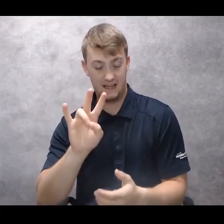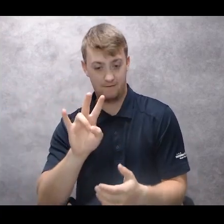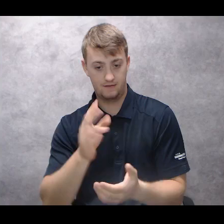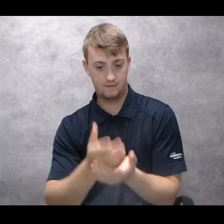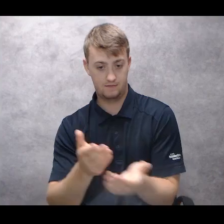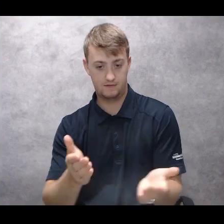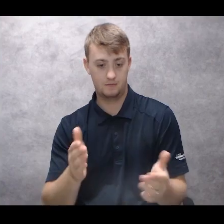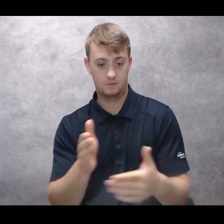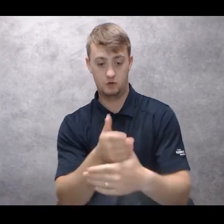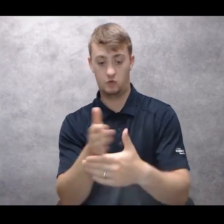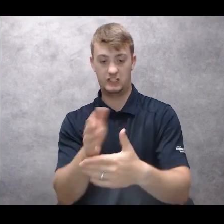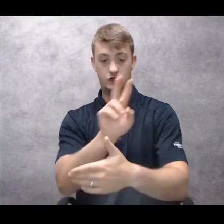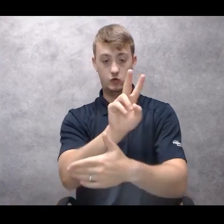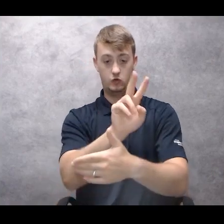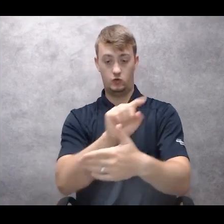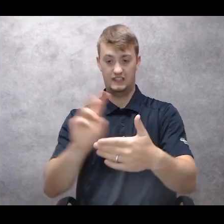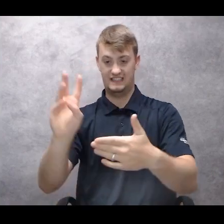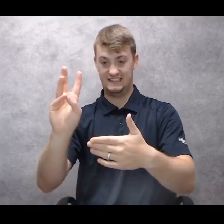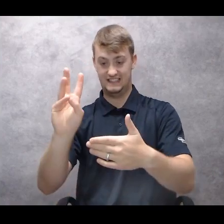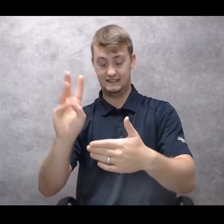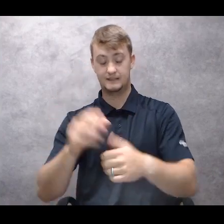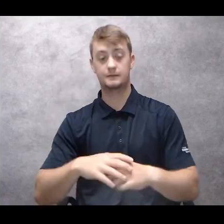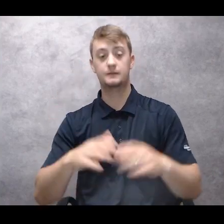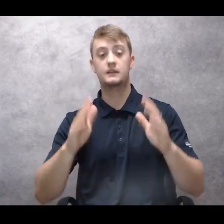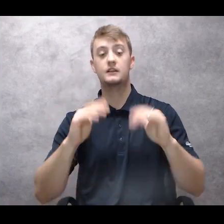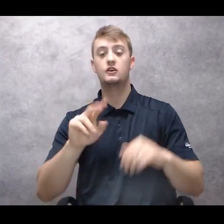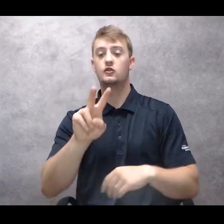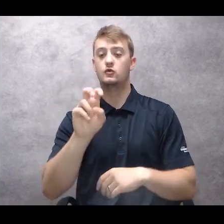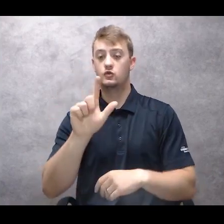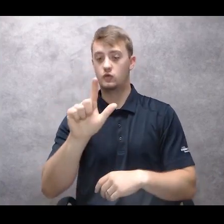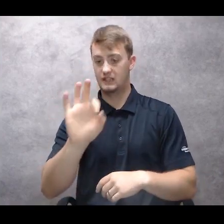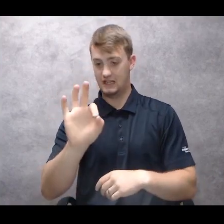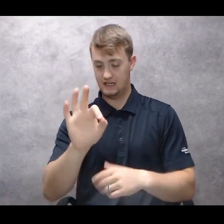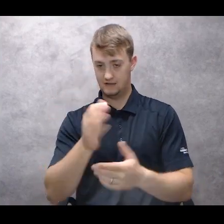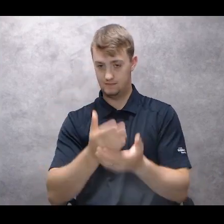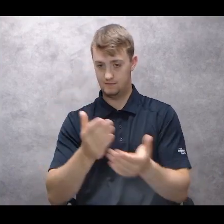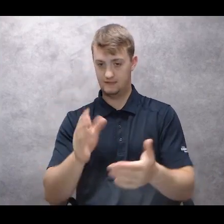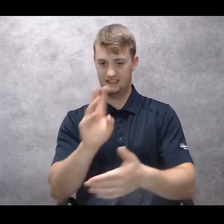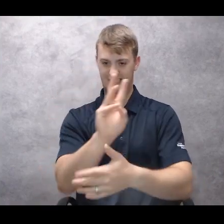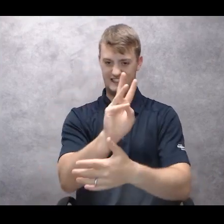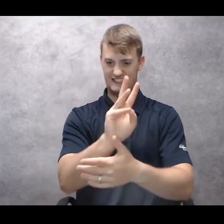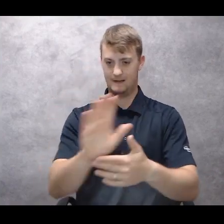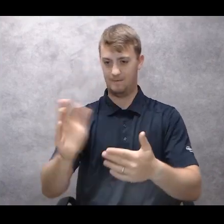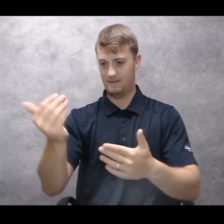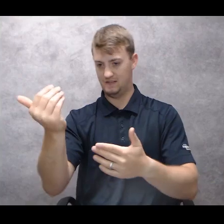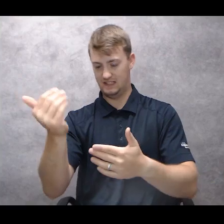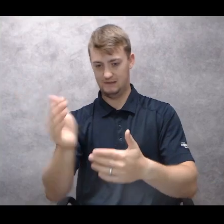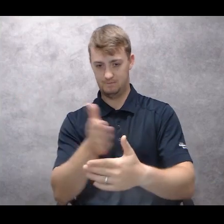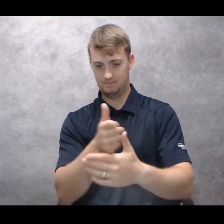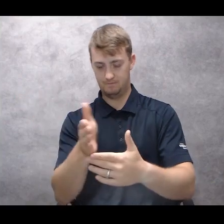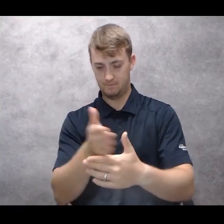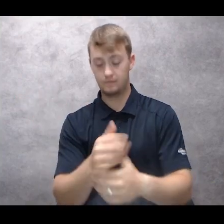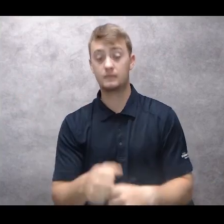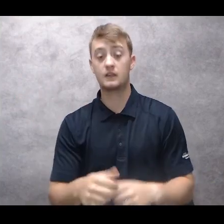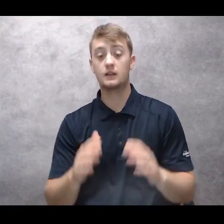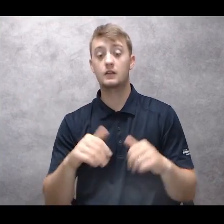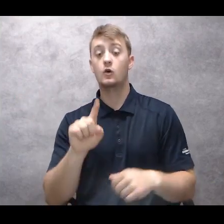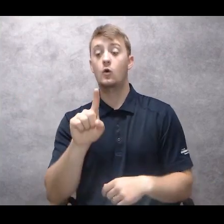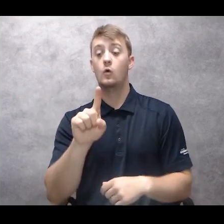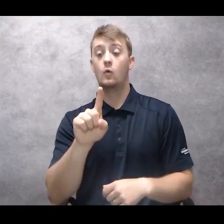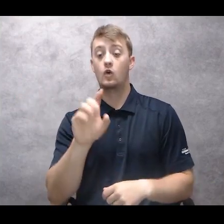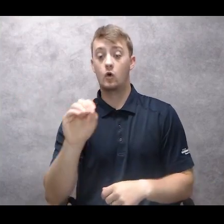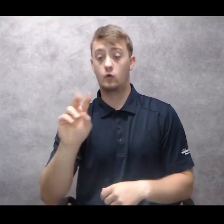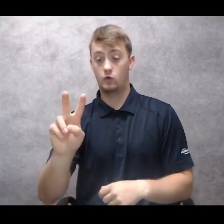1,457 objects between 2 and 6, and 229 objects between 6 and 15,